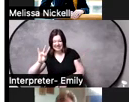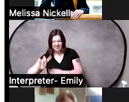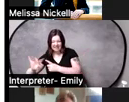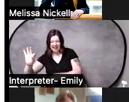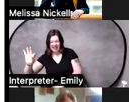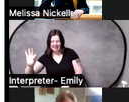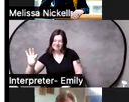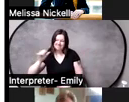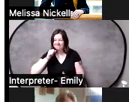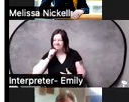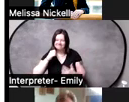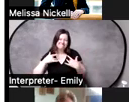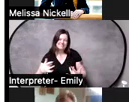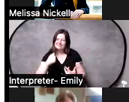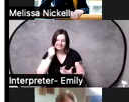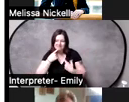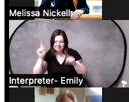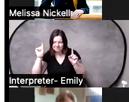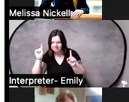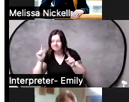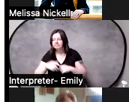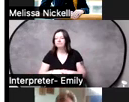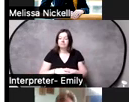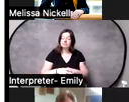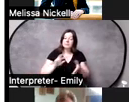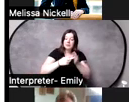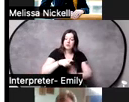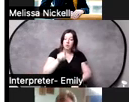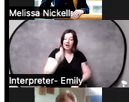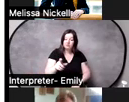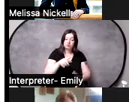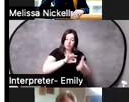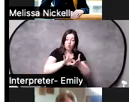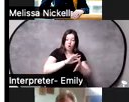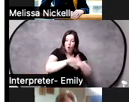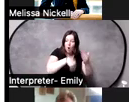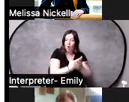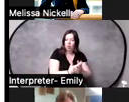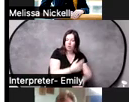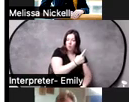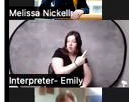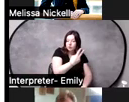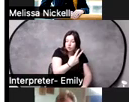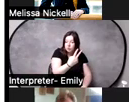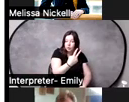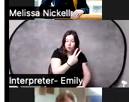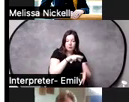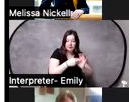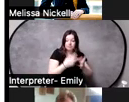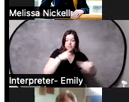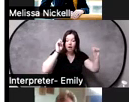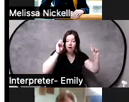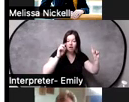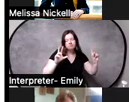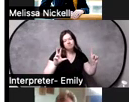don't all have to get 1s and 2s for a grant to be in the funding range, okay? But you really, hopefully,